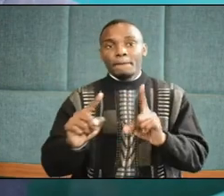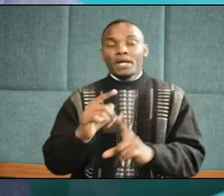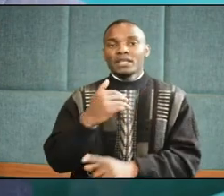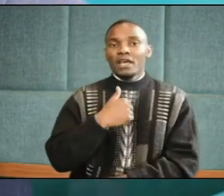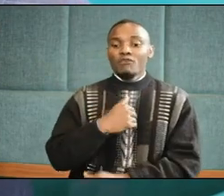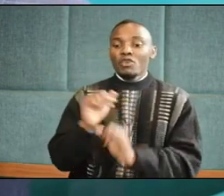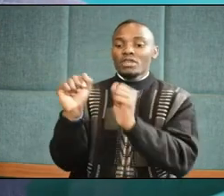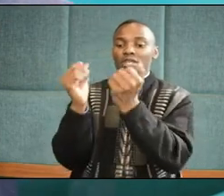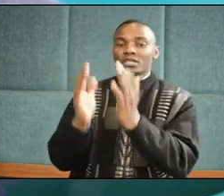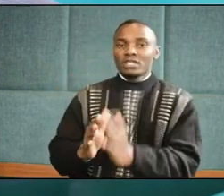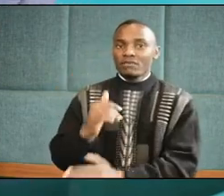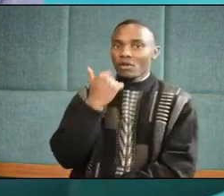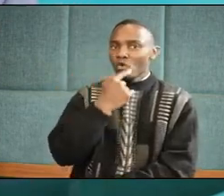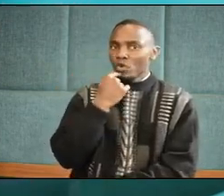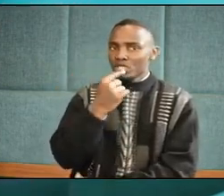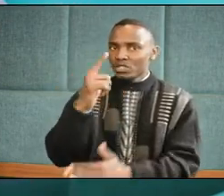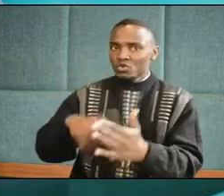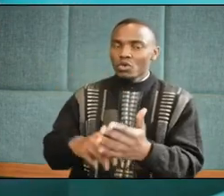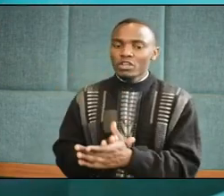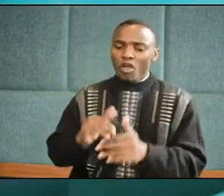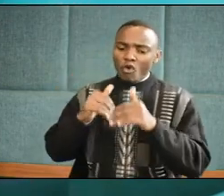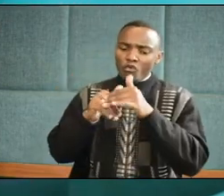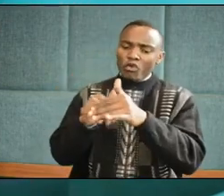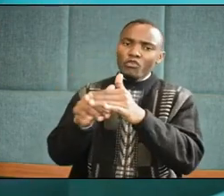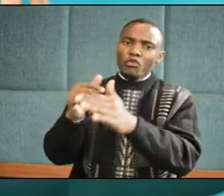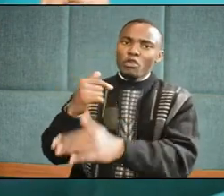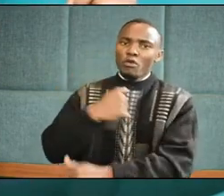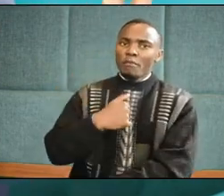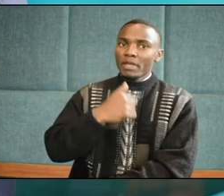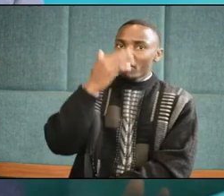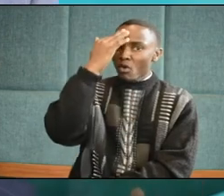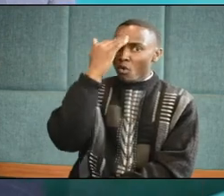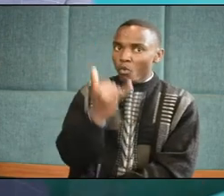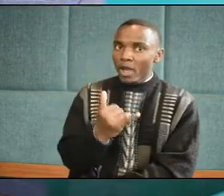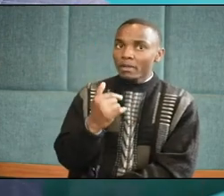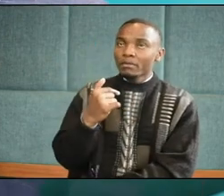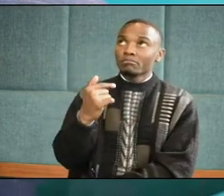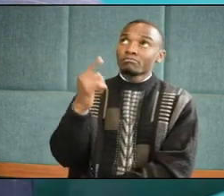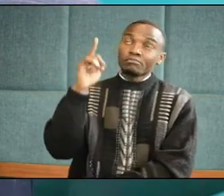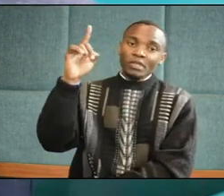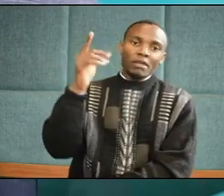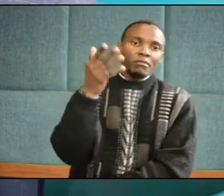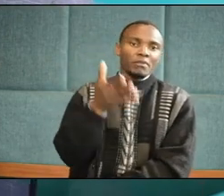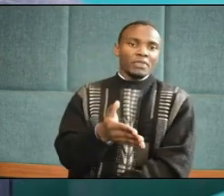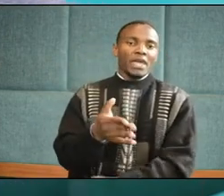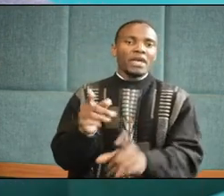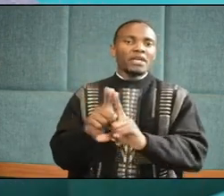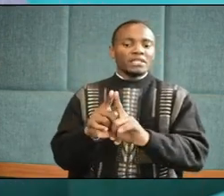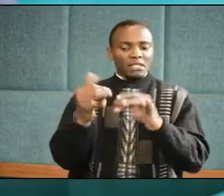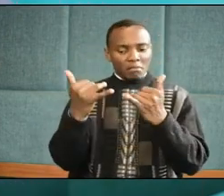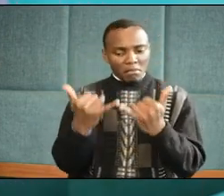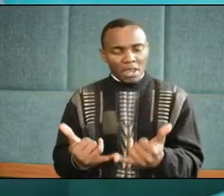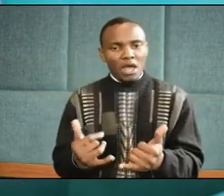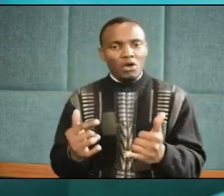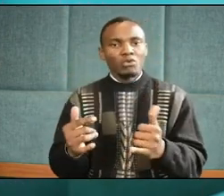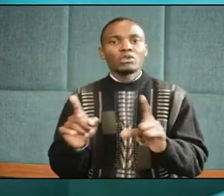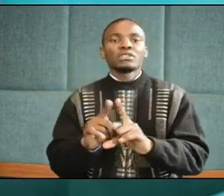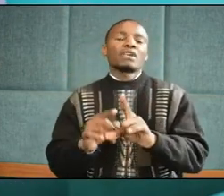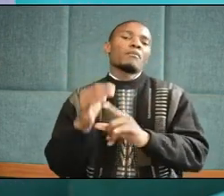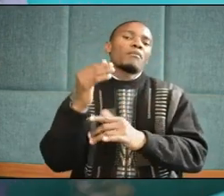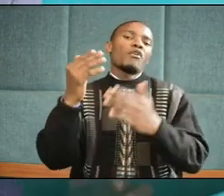have a Savior who says, "Follow me, because I was there, I am there, and I'll be